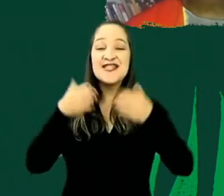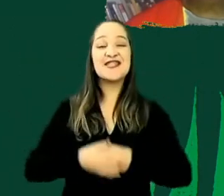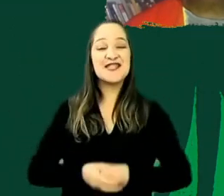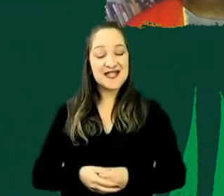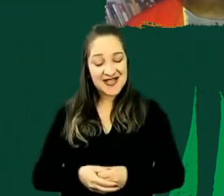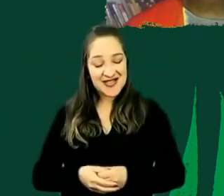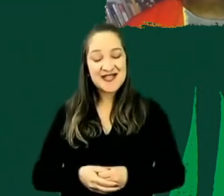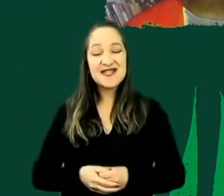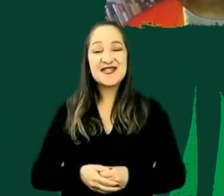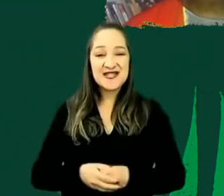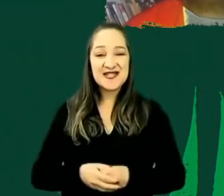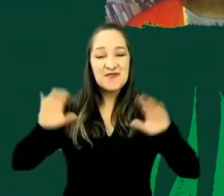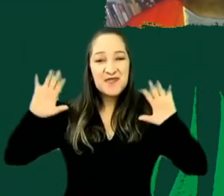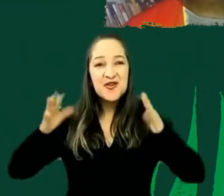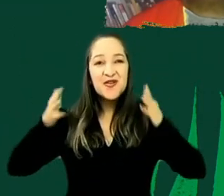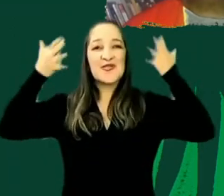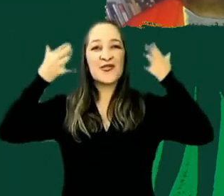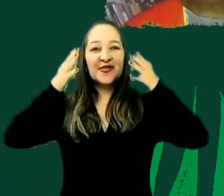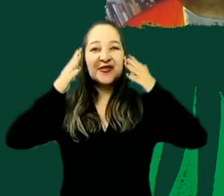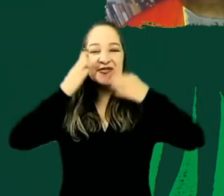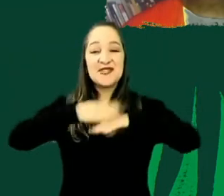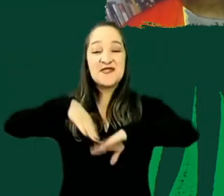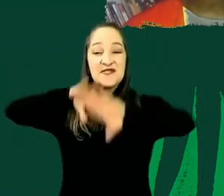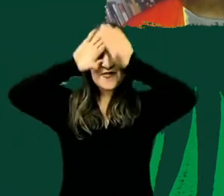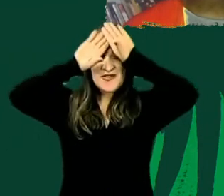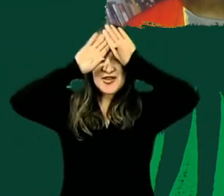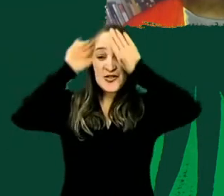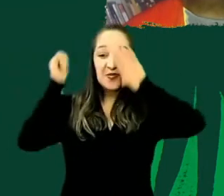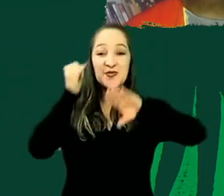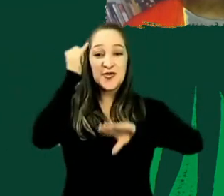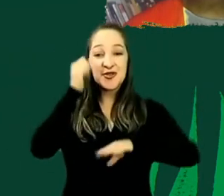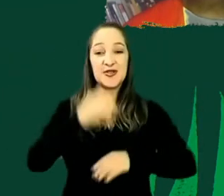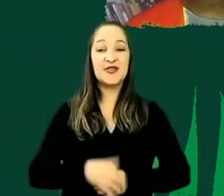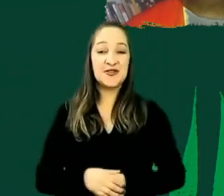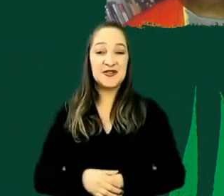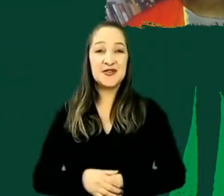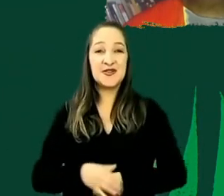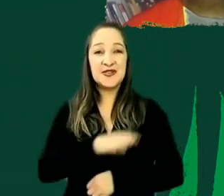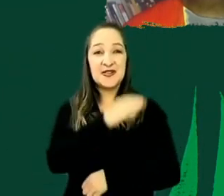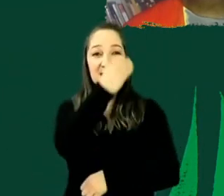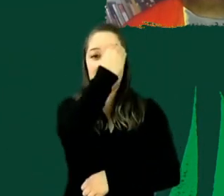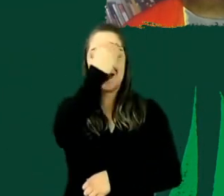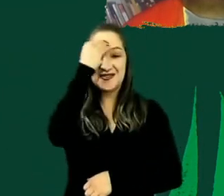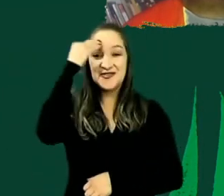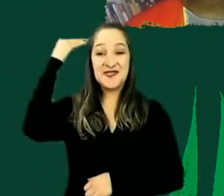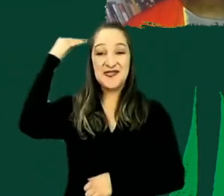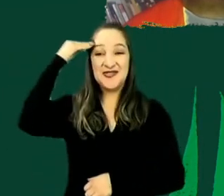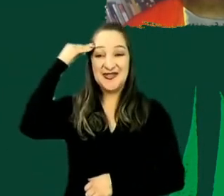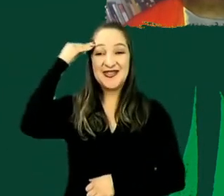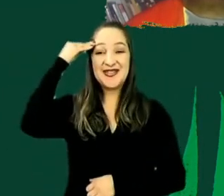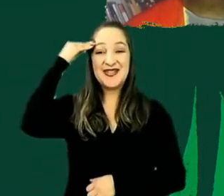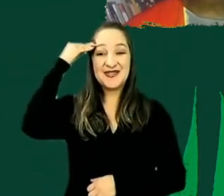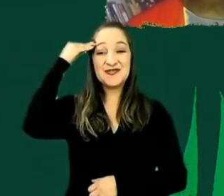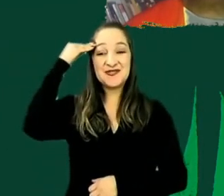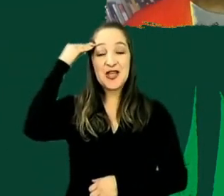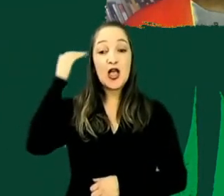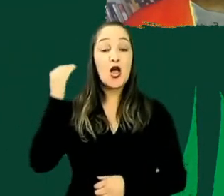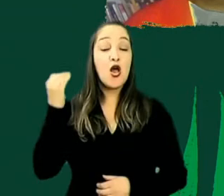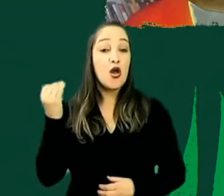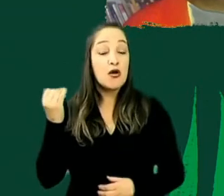greet the Orisha from Candomblé. It's her day today, and Candomblé, which is a